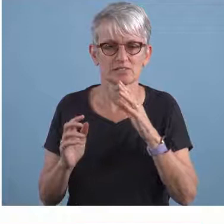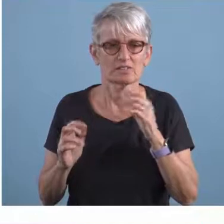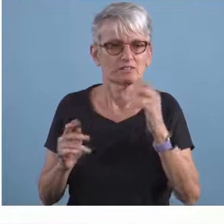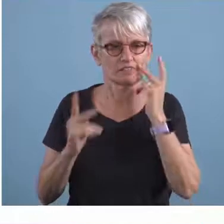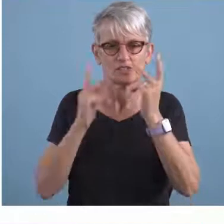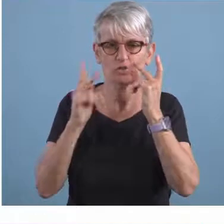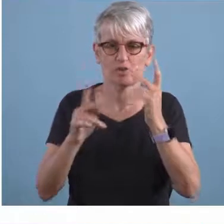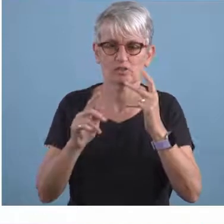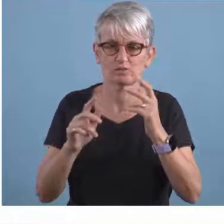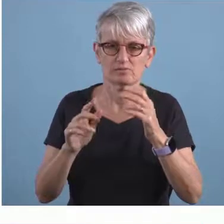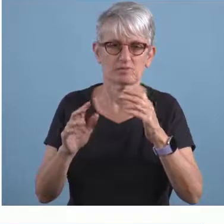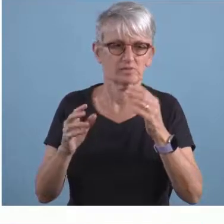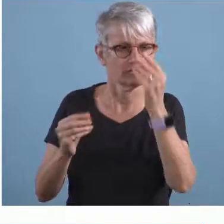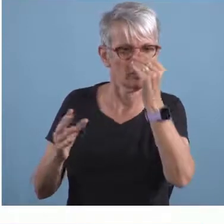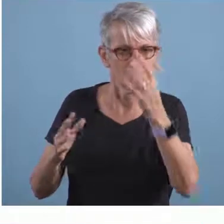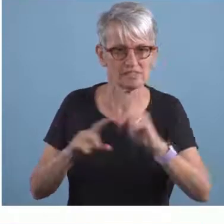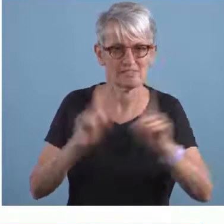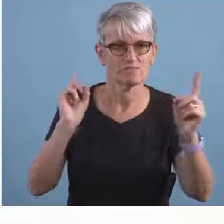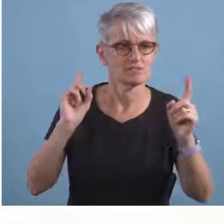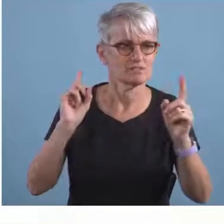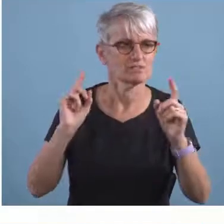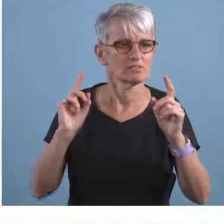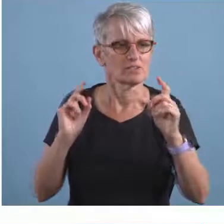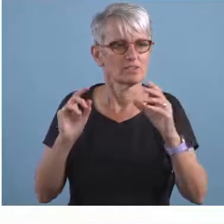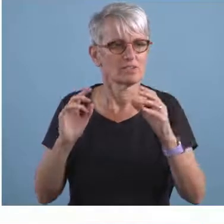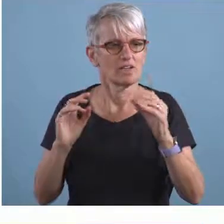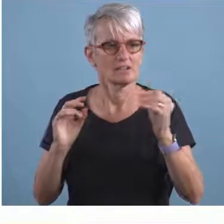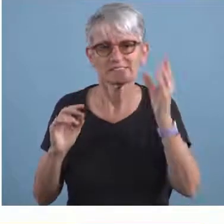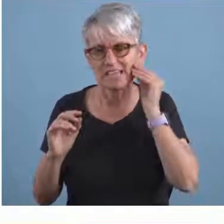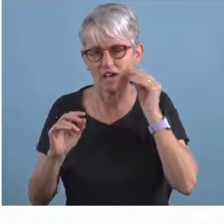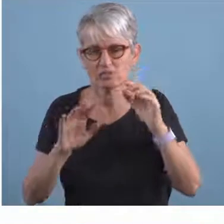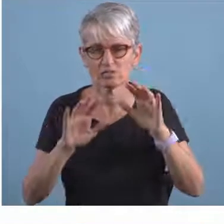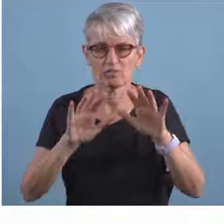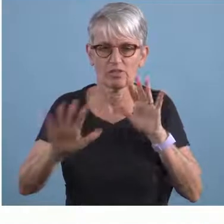visual information and the sound.